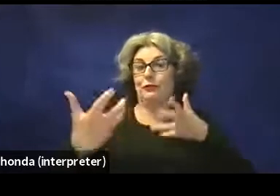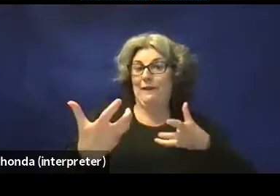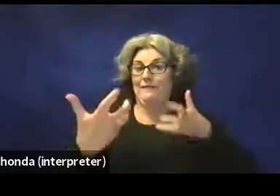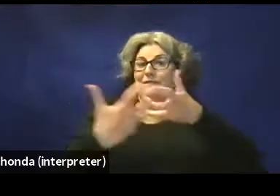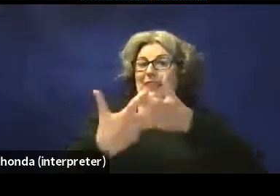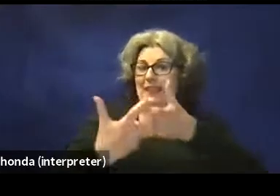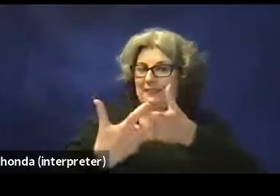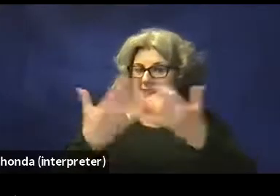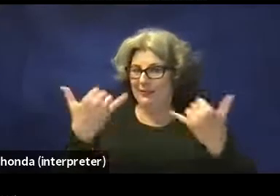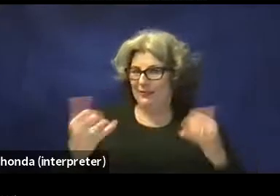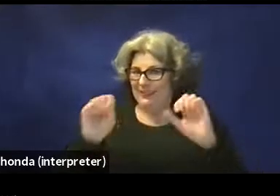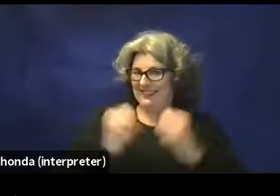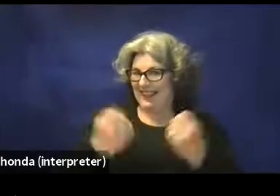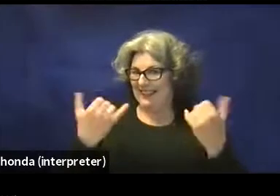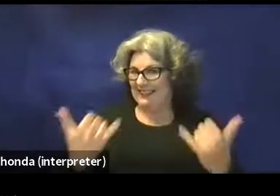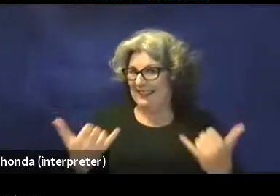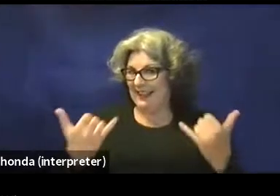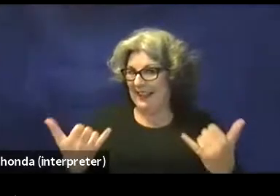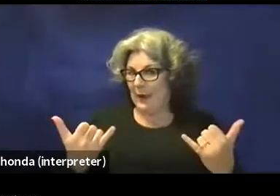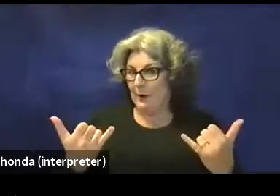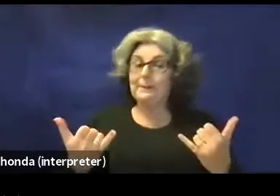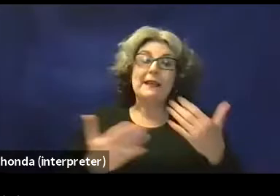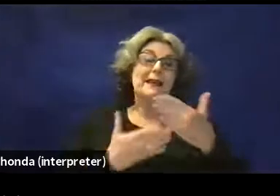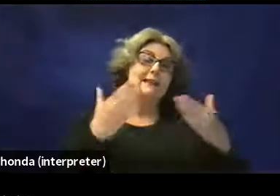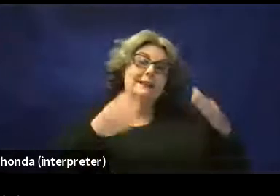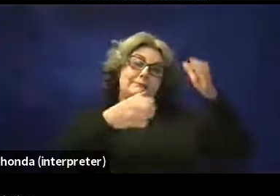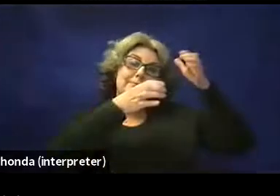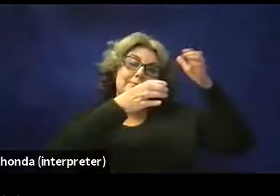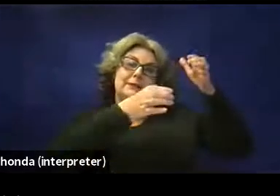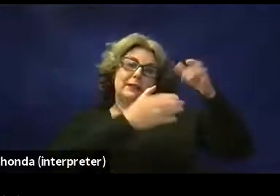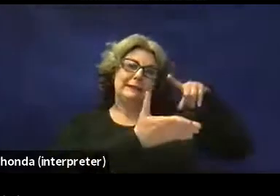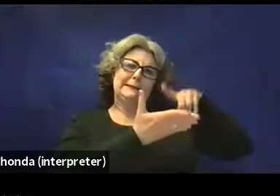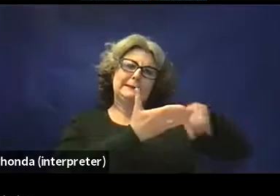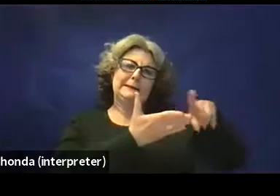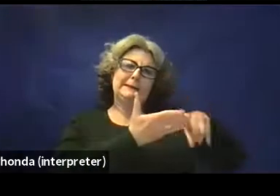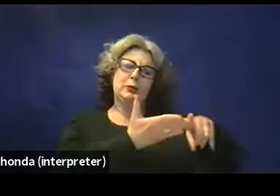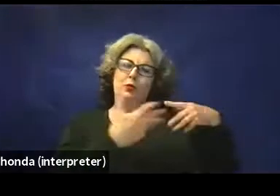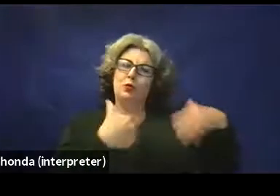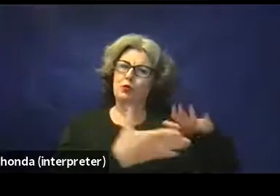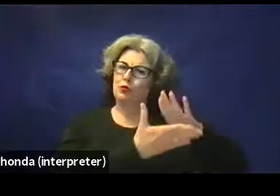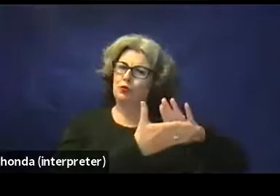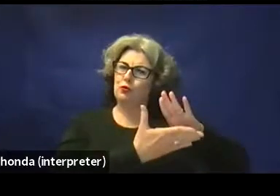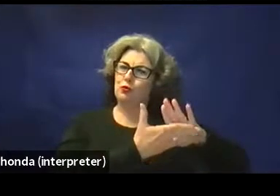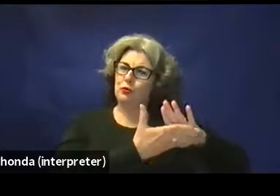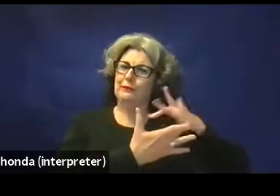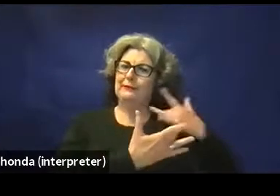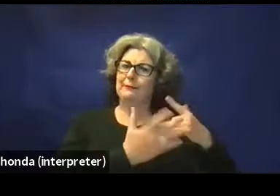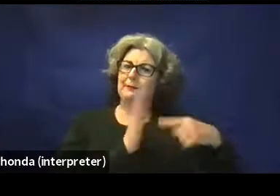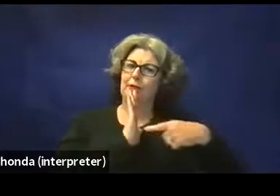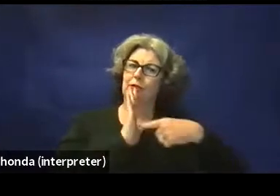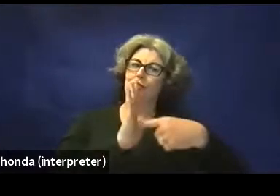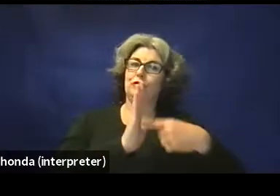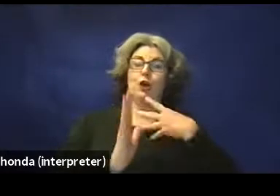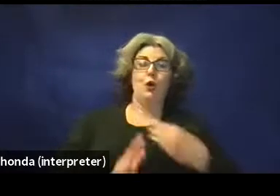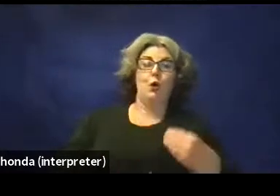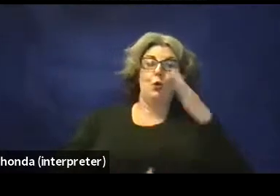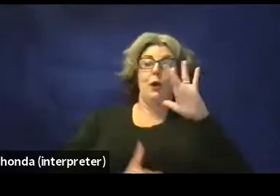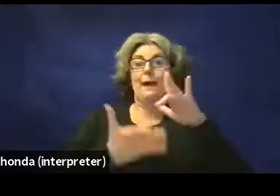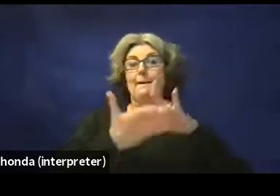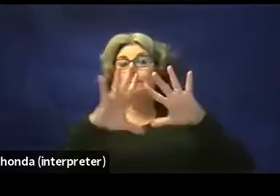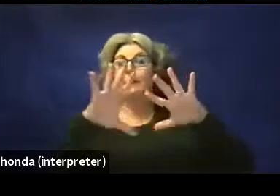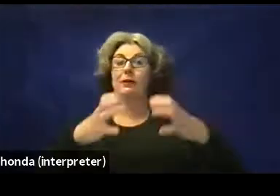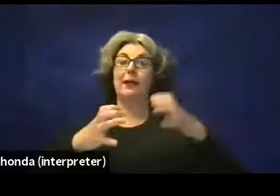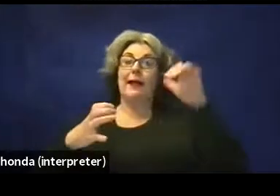the current society, and some scholars critique this and analyze how schools often reflect white,